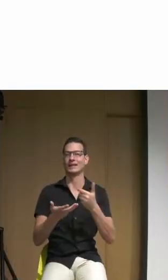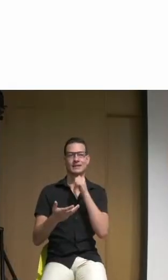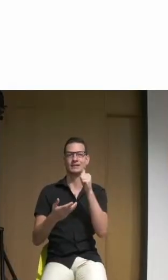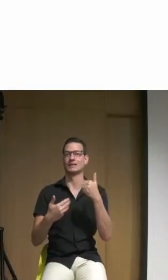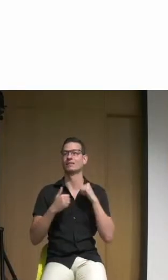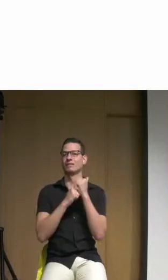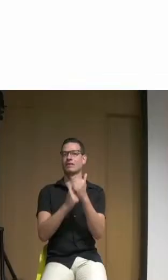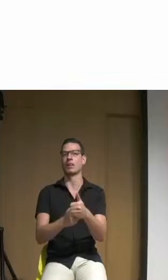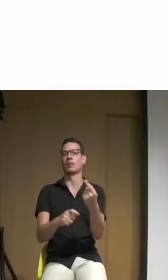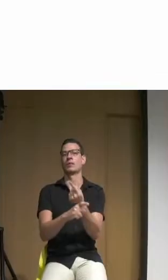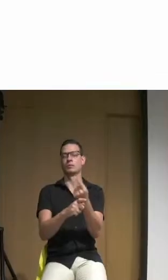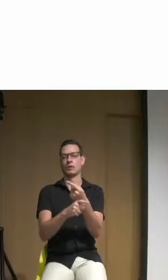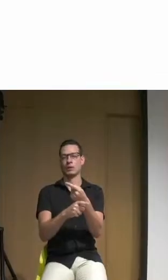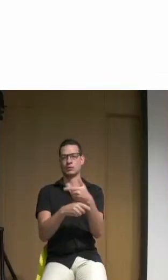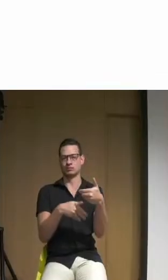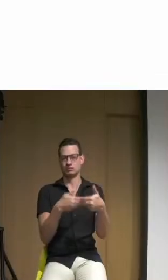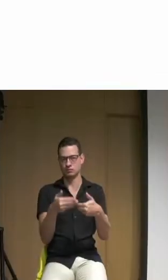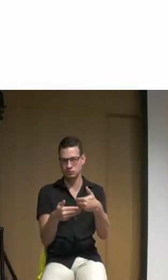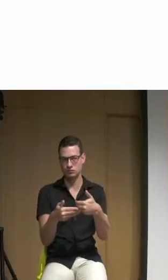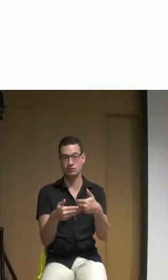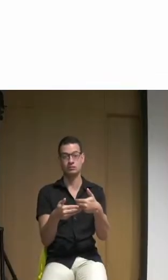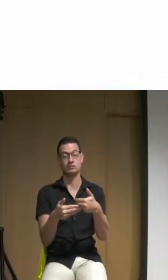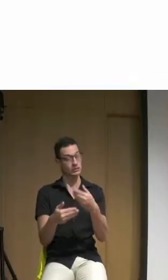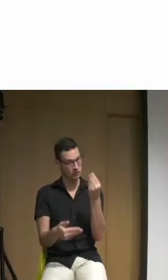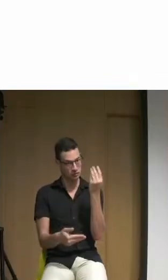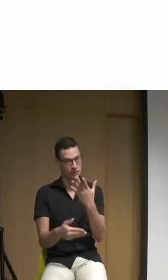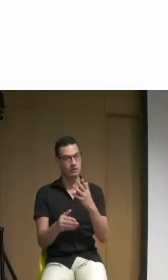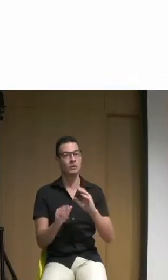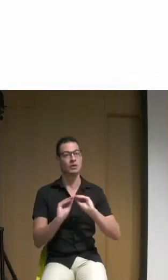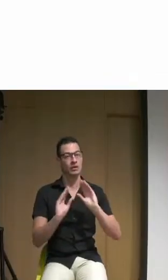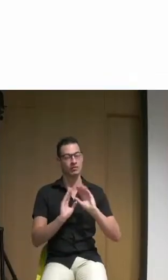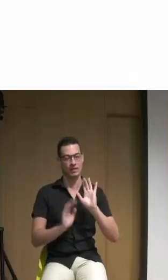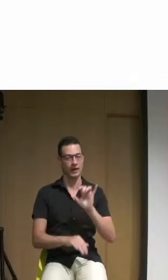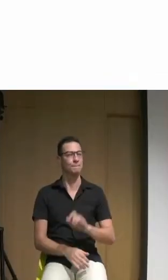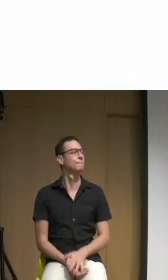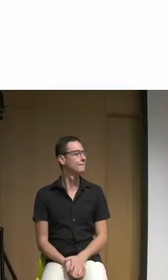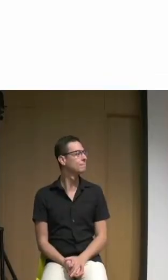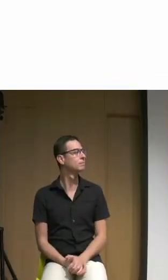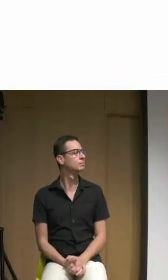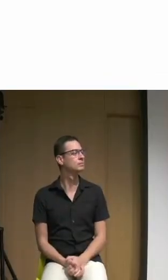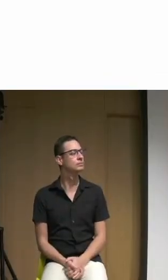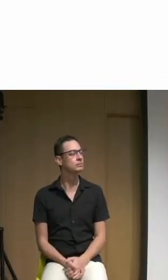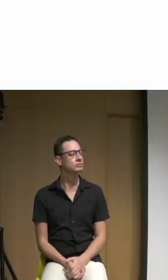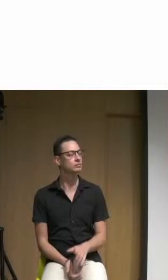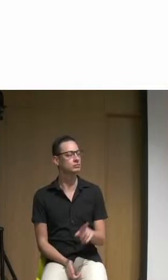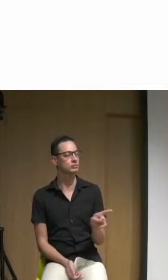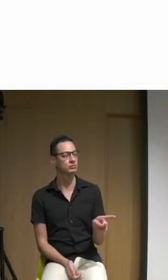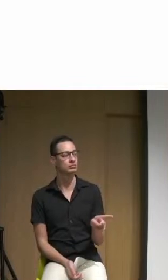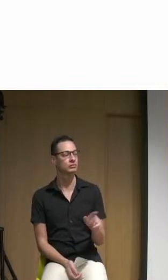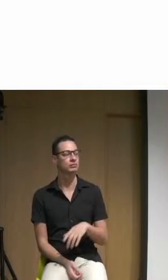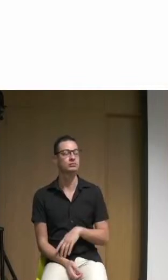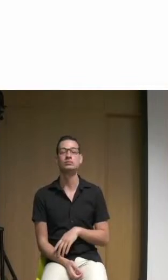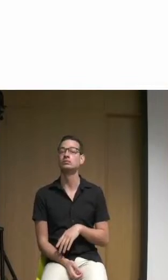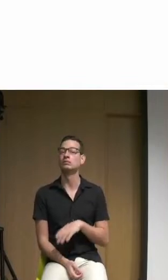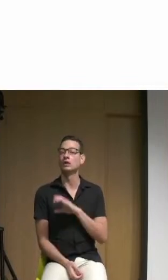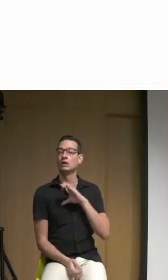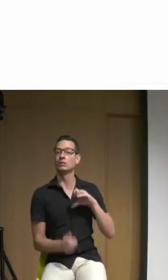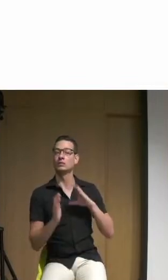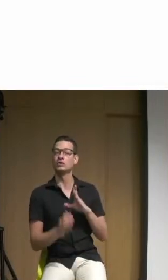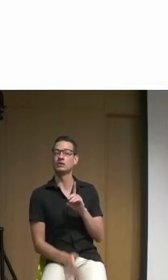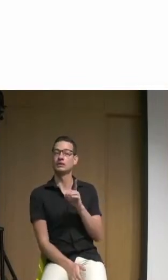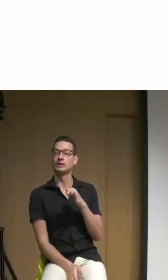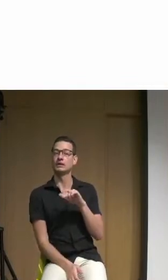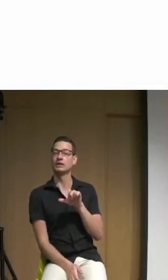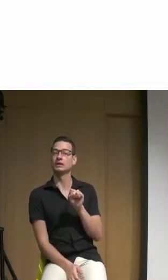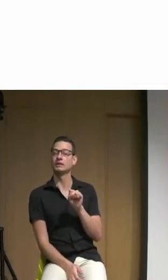the record that it went through proper vetting. Excuse me. Yes, Commissioner We're Daniels. spending an awful lot of time